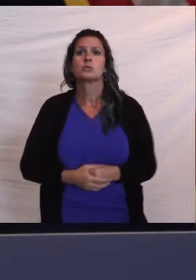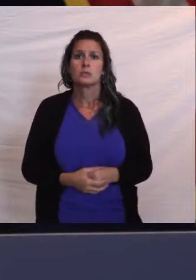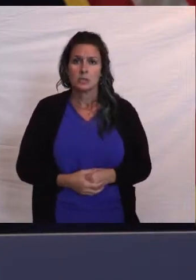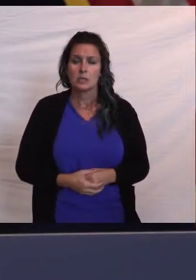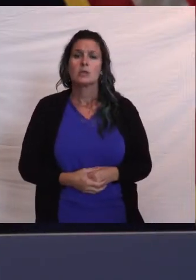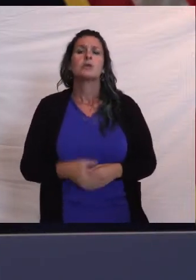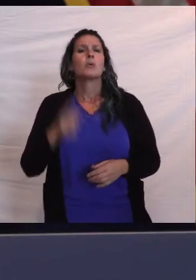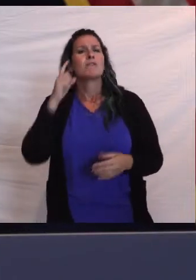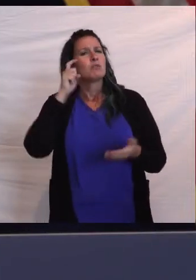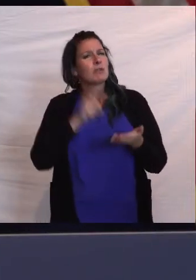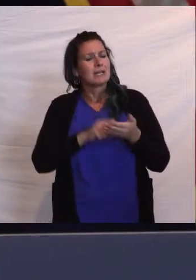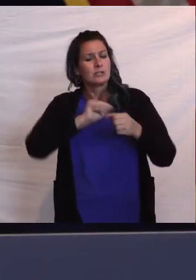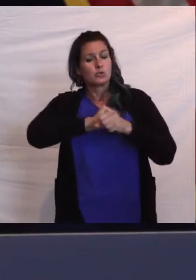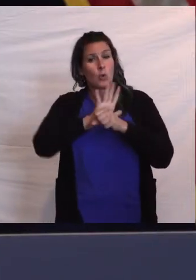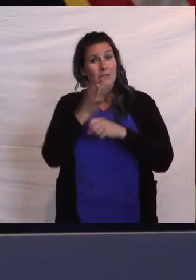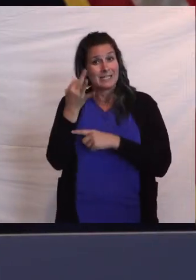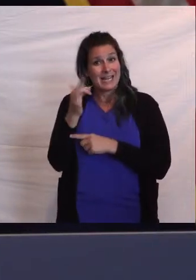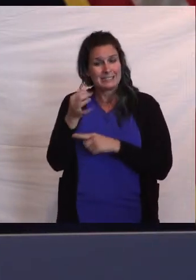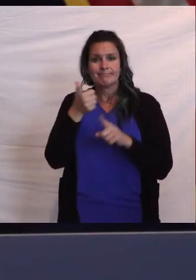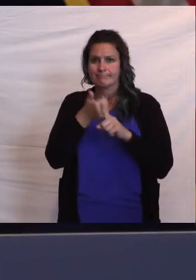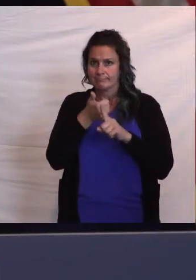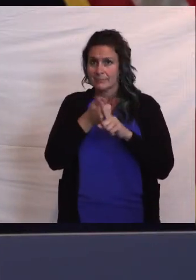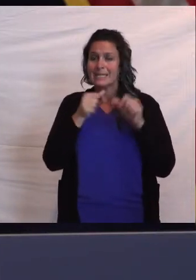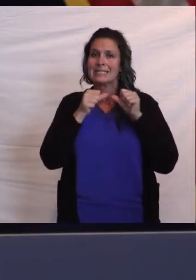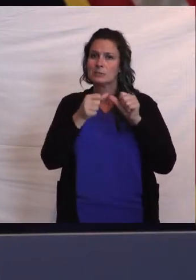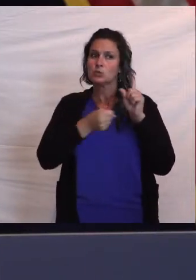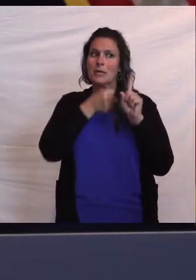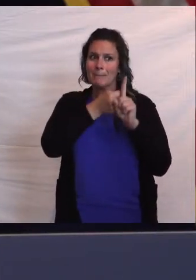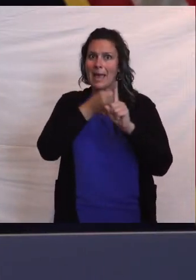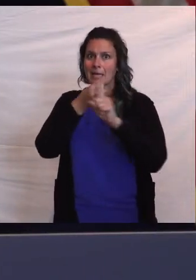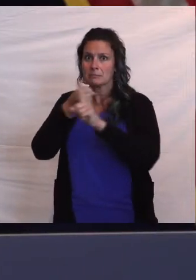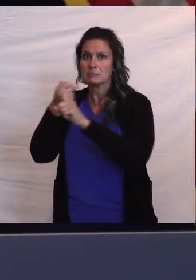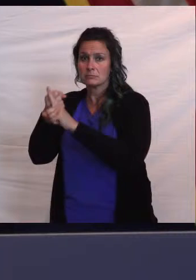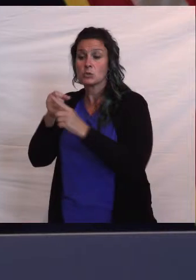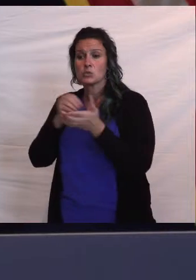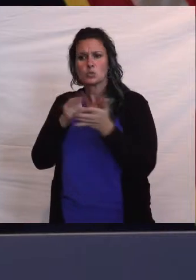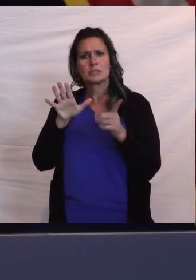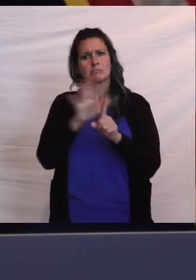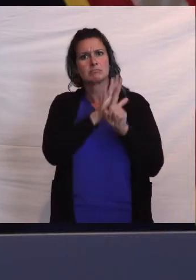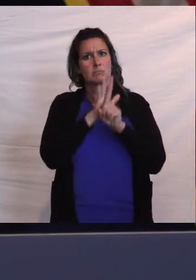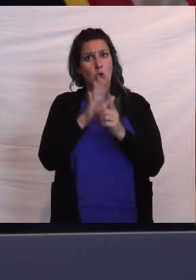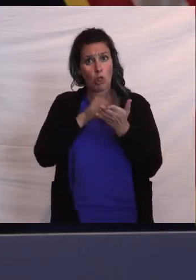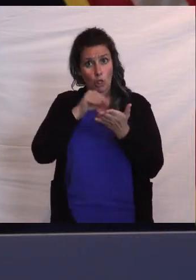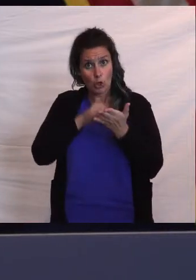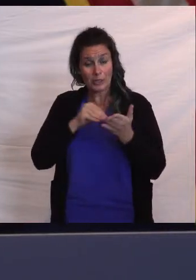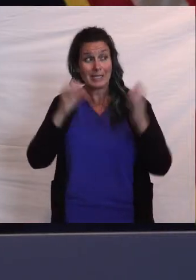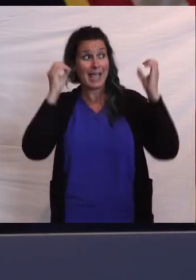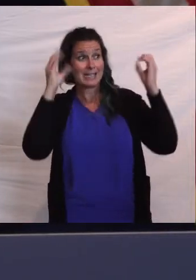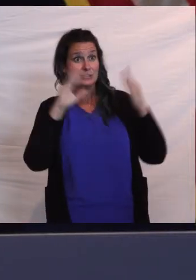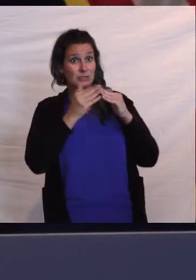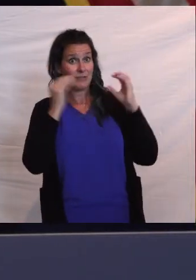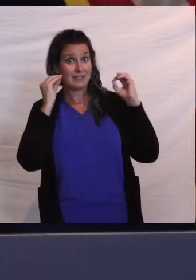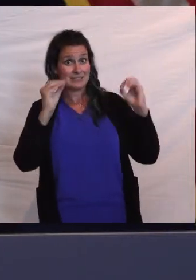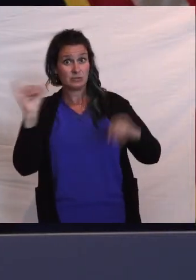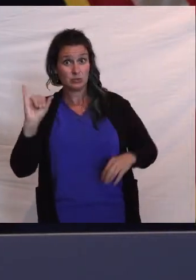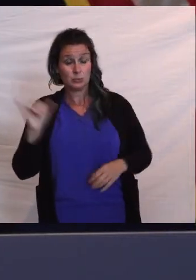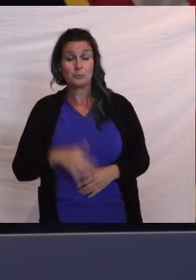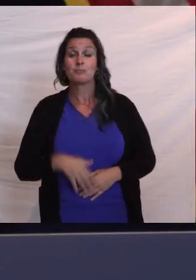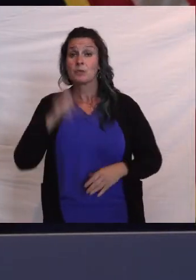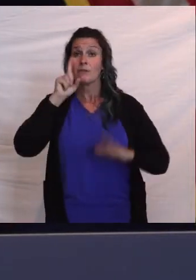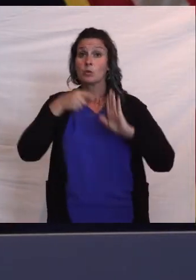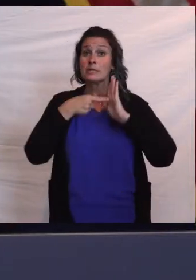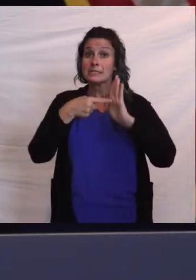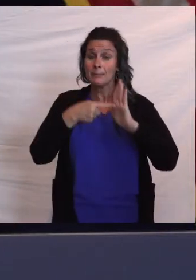that COVID-19 continues to impact how students learn and educators teach. For example,